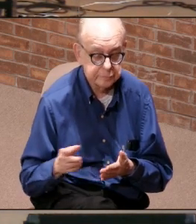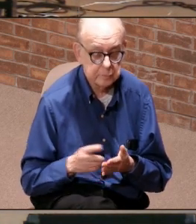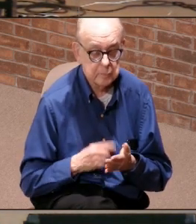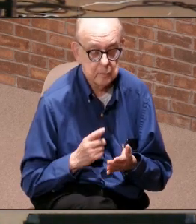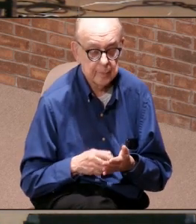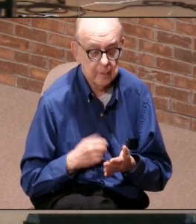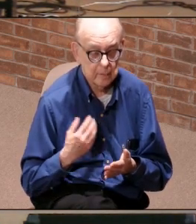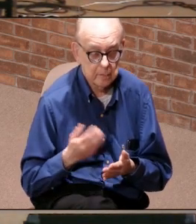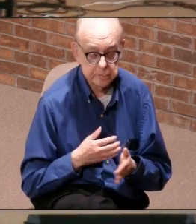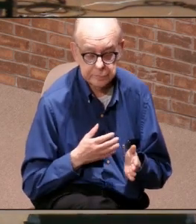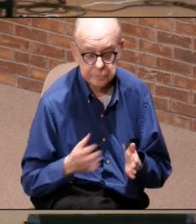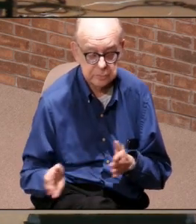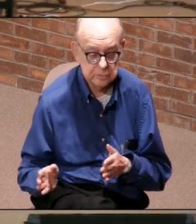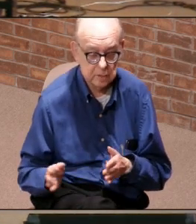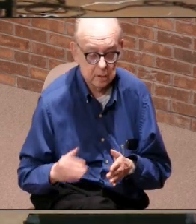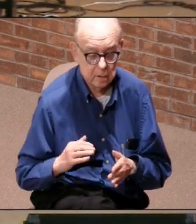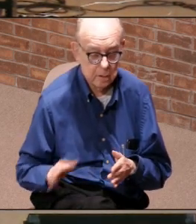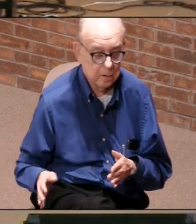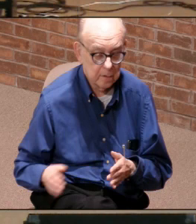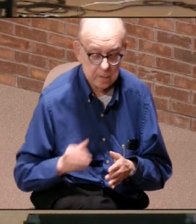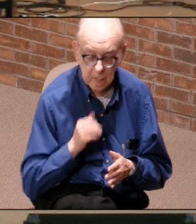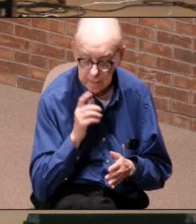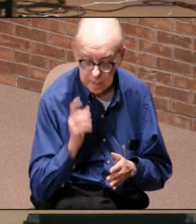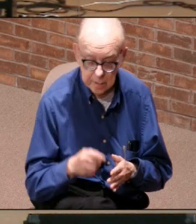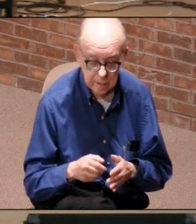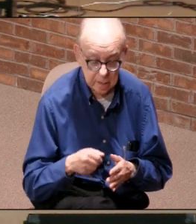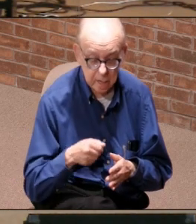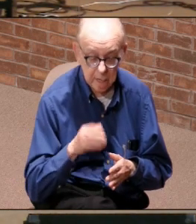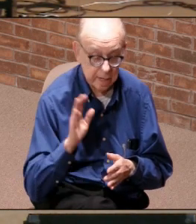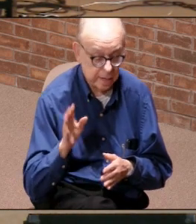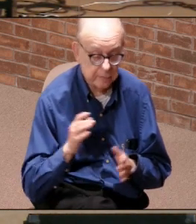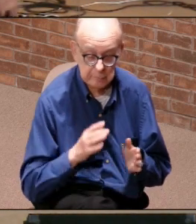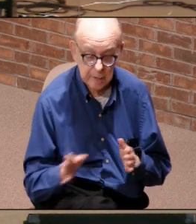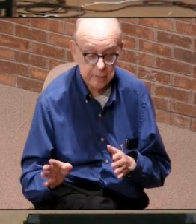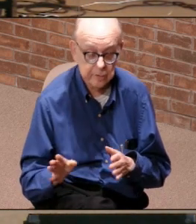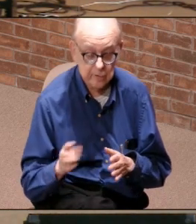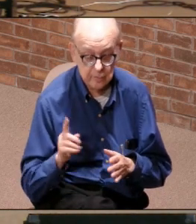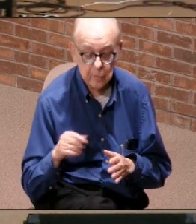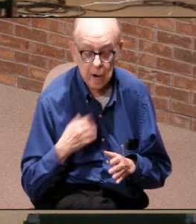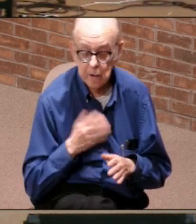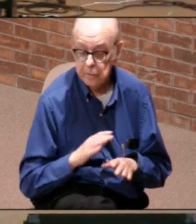Sometimes our plans for our children are not necessarily God's plans for our children.